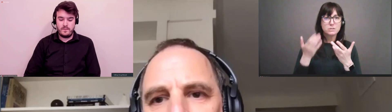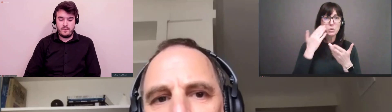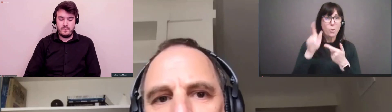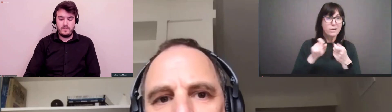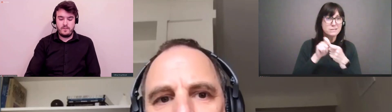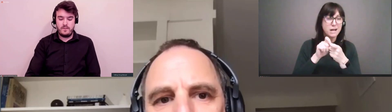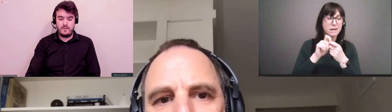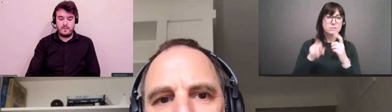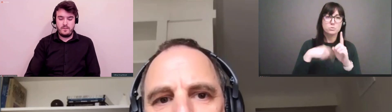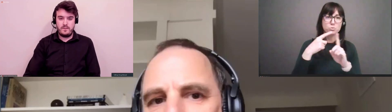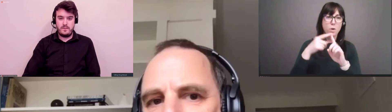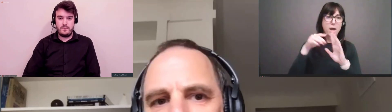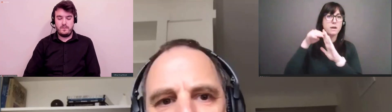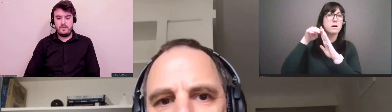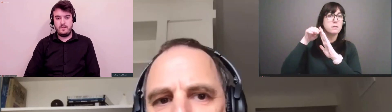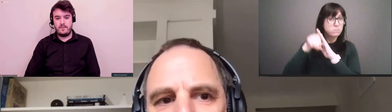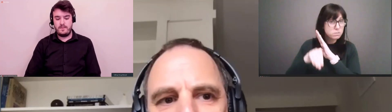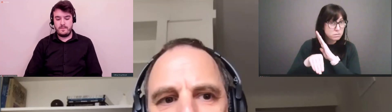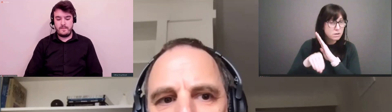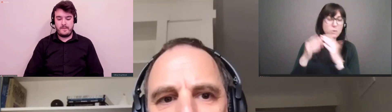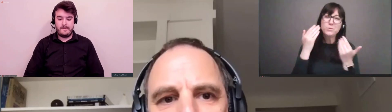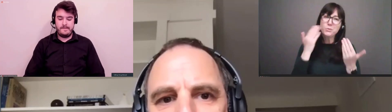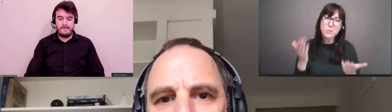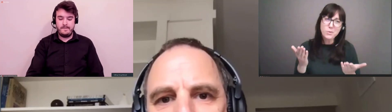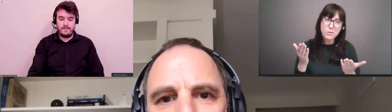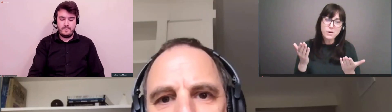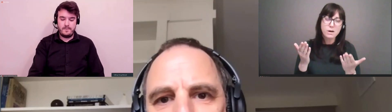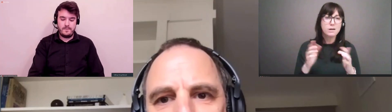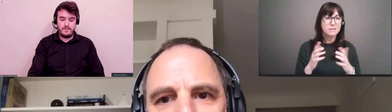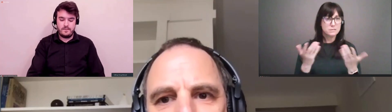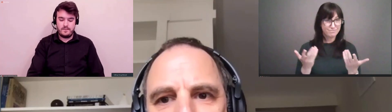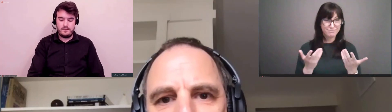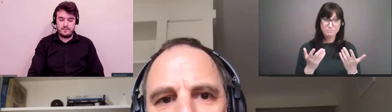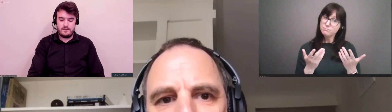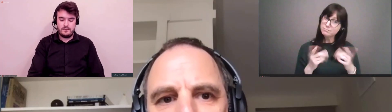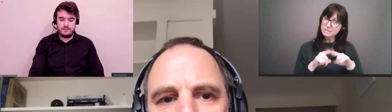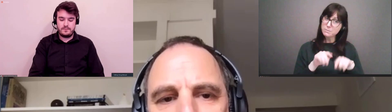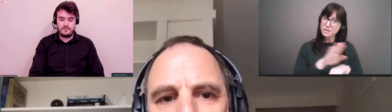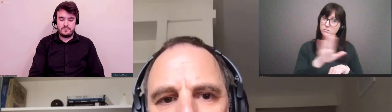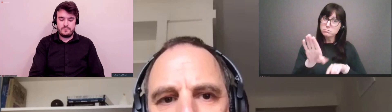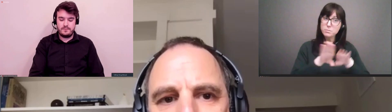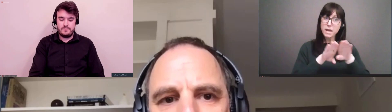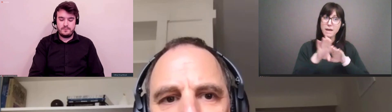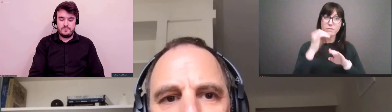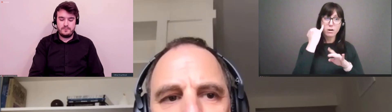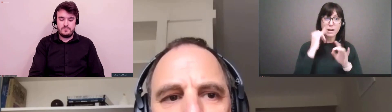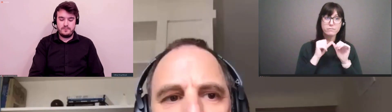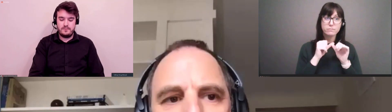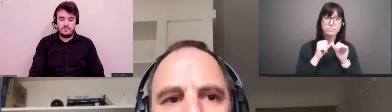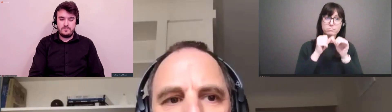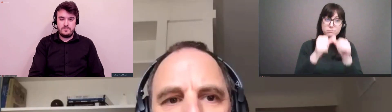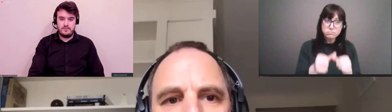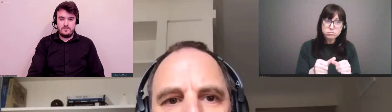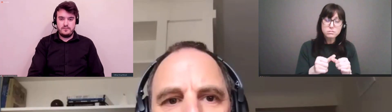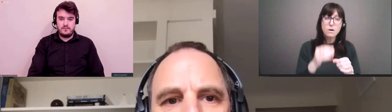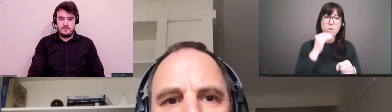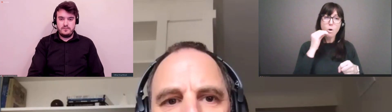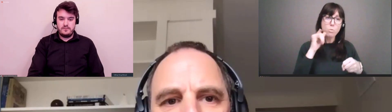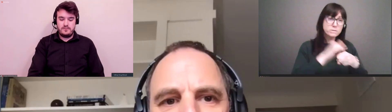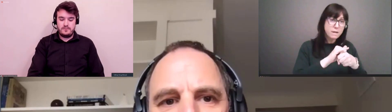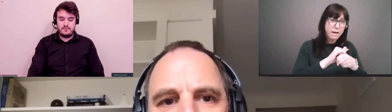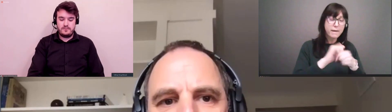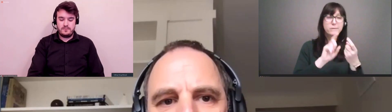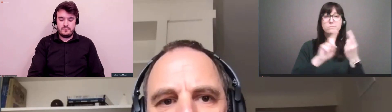hit that plateau. It depends on the effectiveness of physical distancing. Based on the numbers that